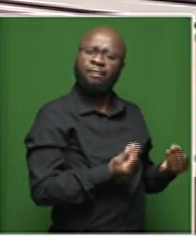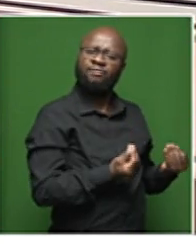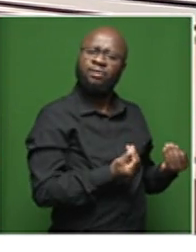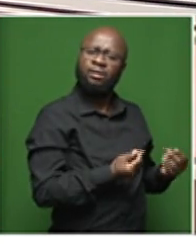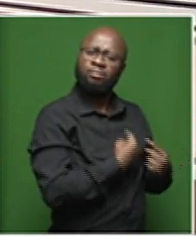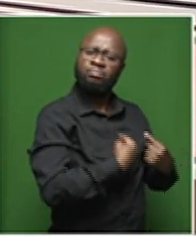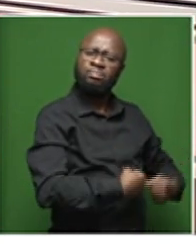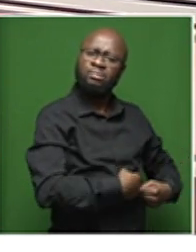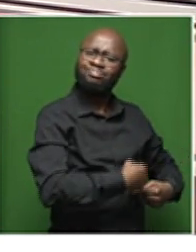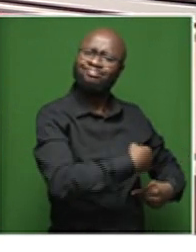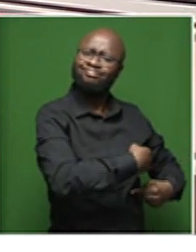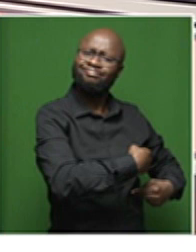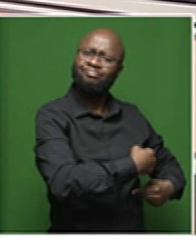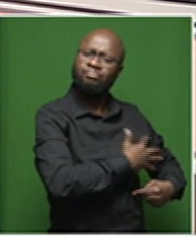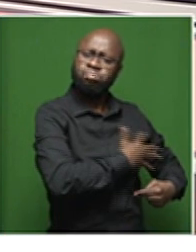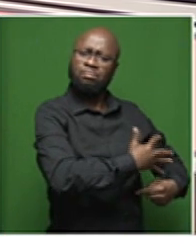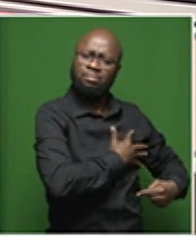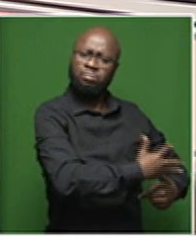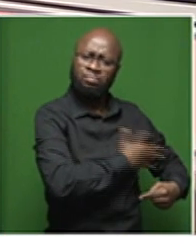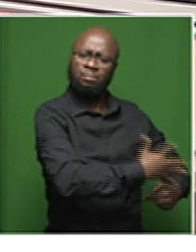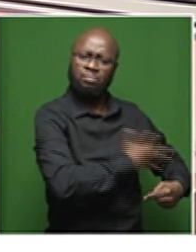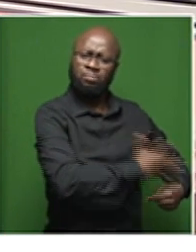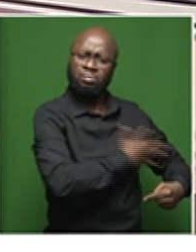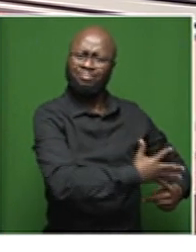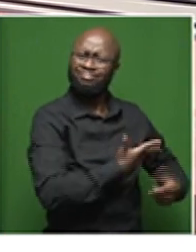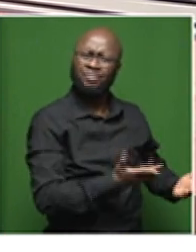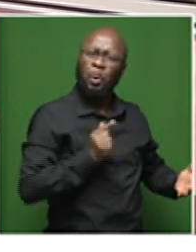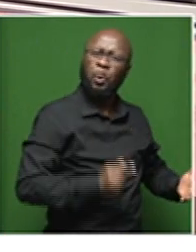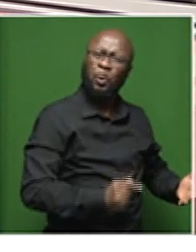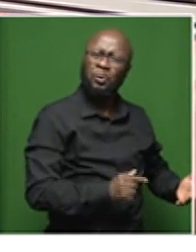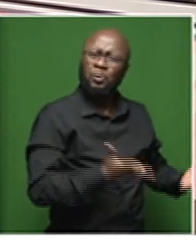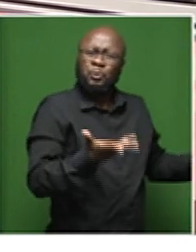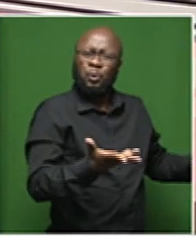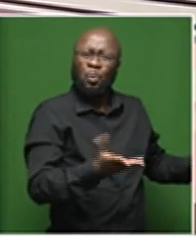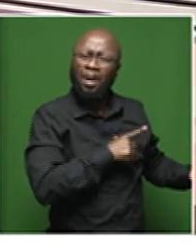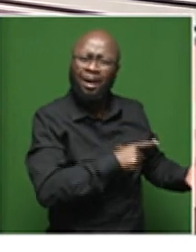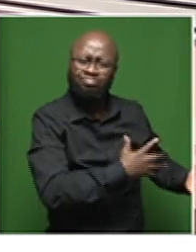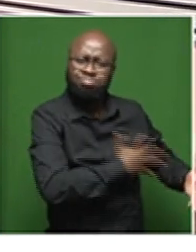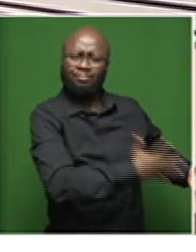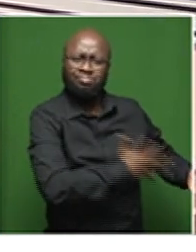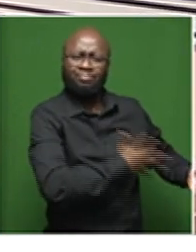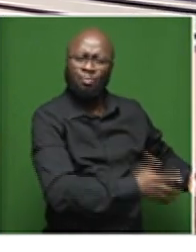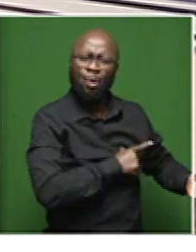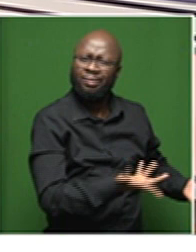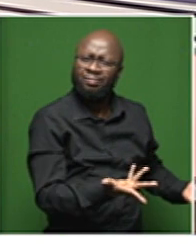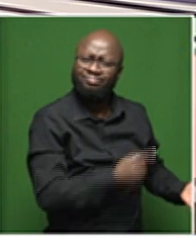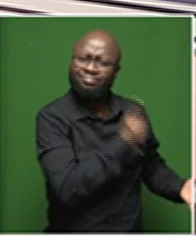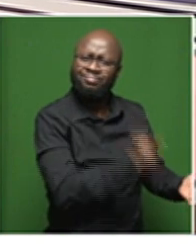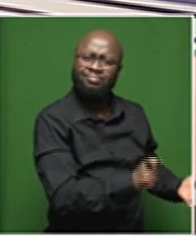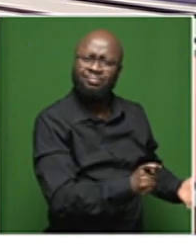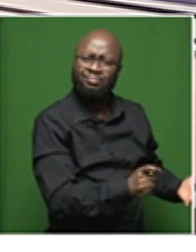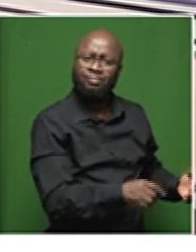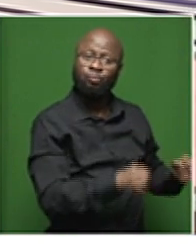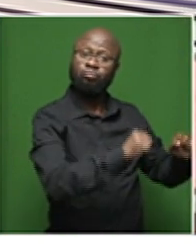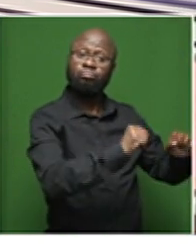lo bicha fast. Ugdine ni ngulo cheka mama, blood pressure iri? Wow, kia cheka ka munti